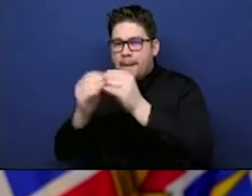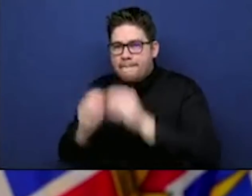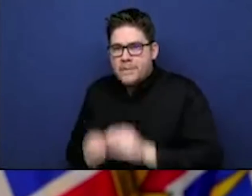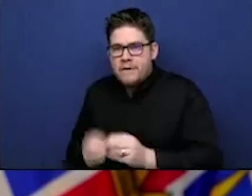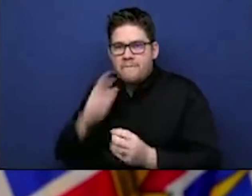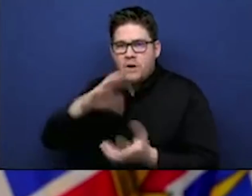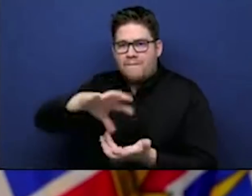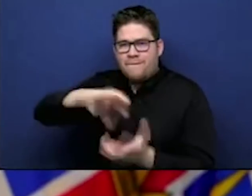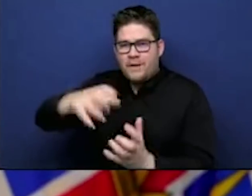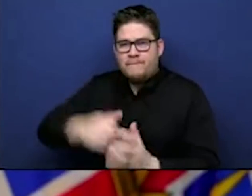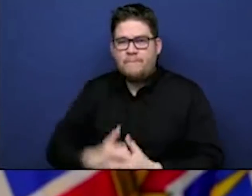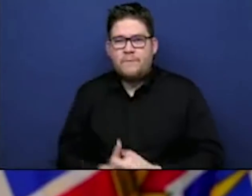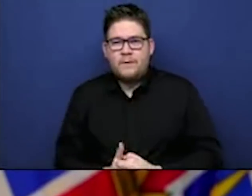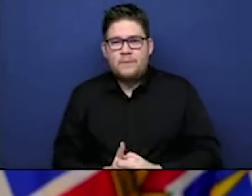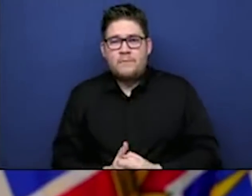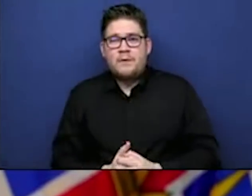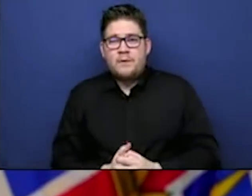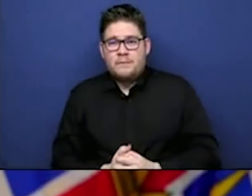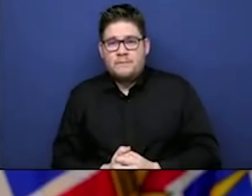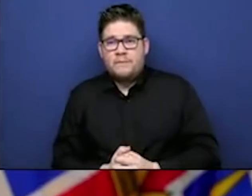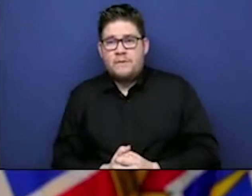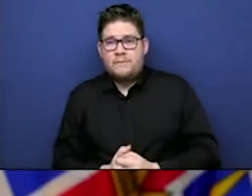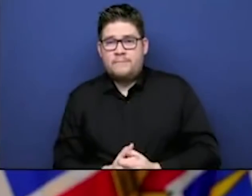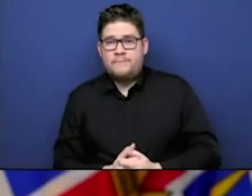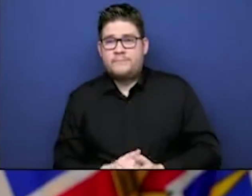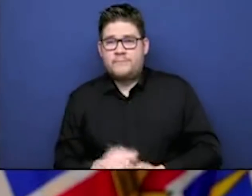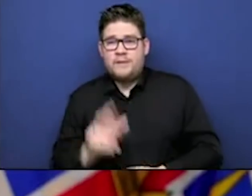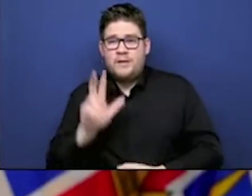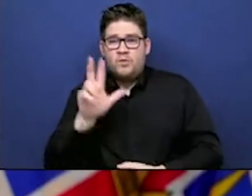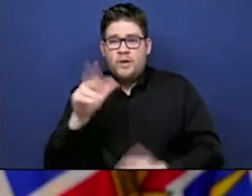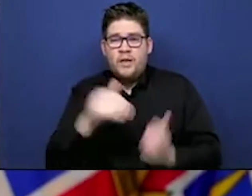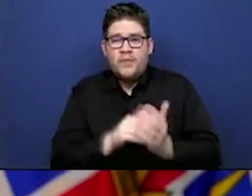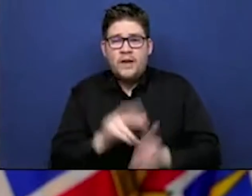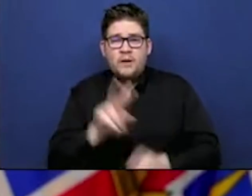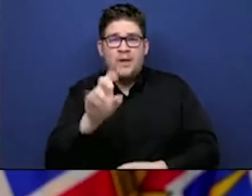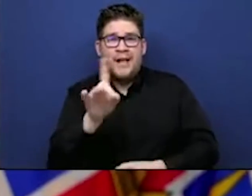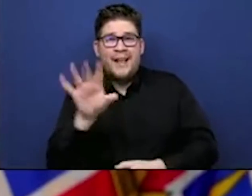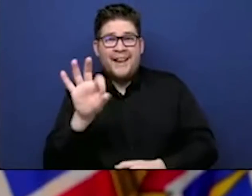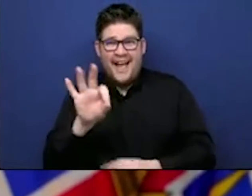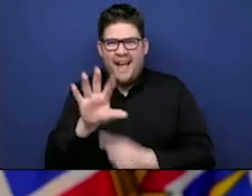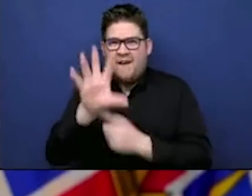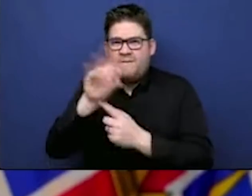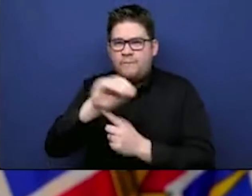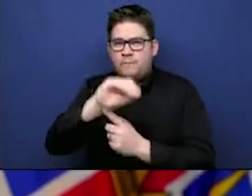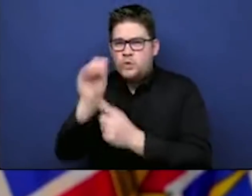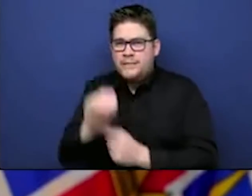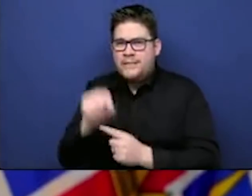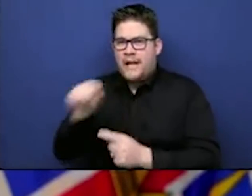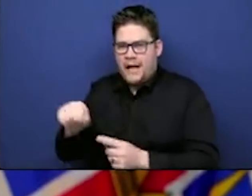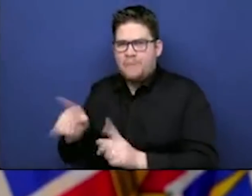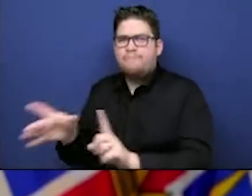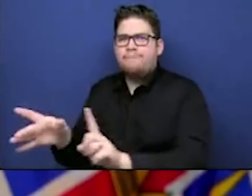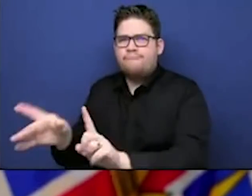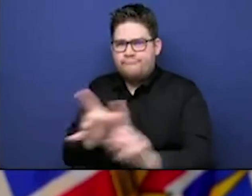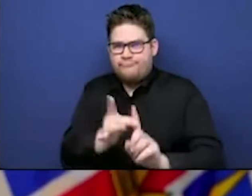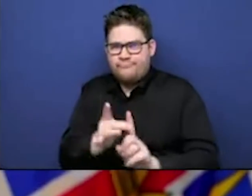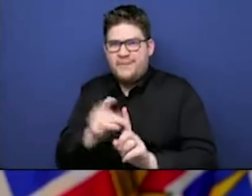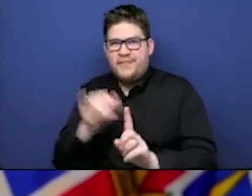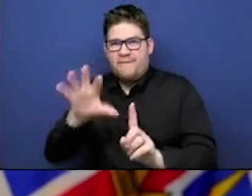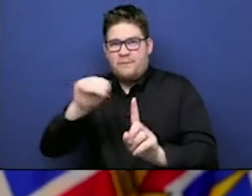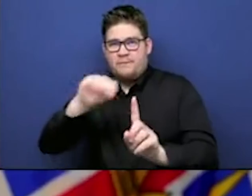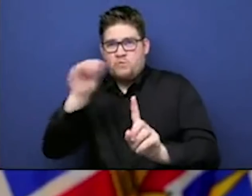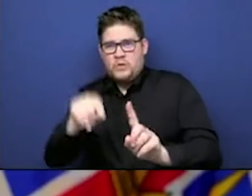50% of cases across the province who now have one of the variants of concern, primarily